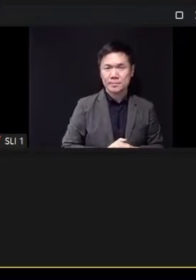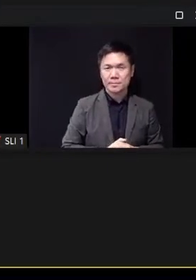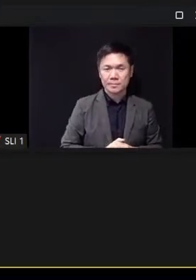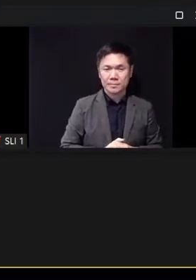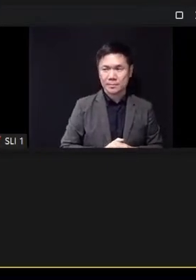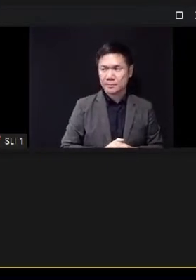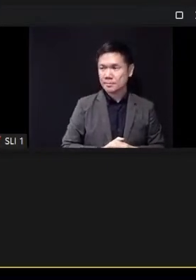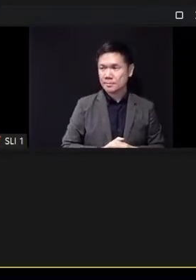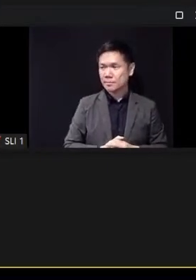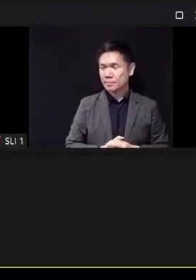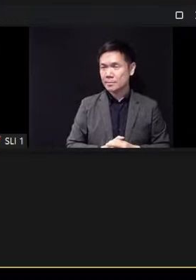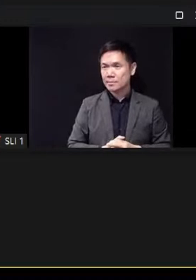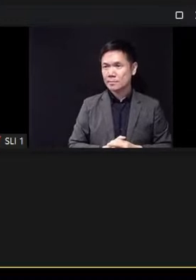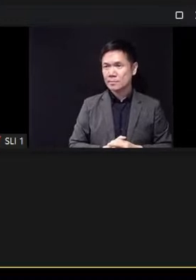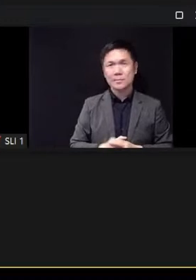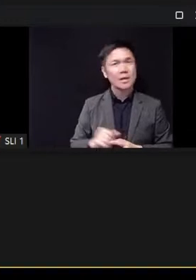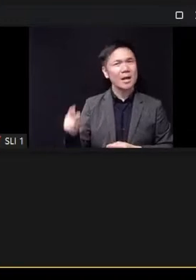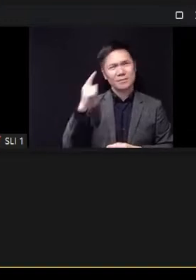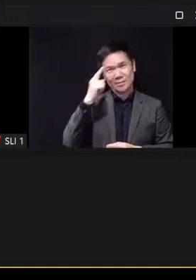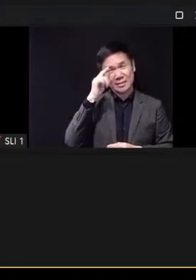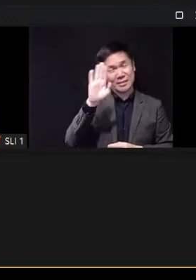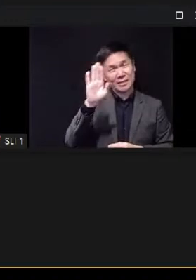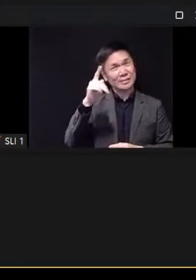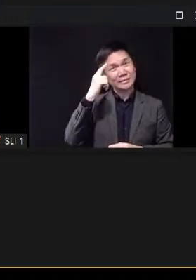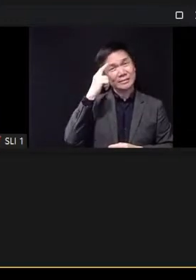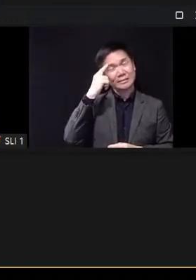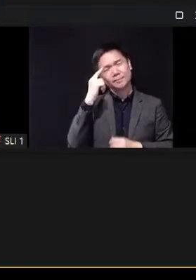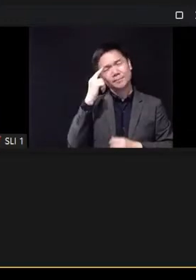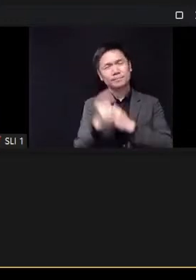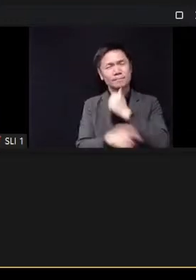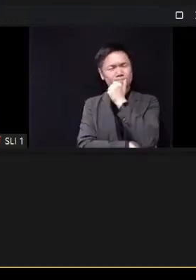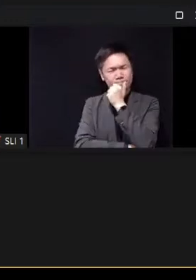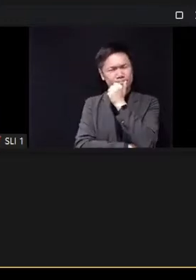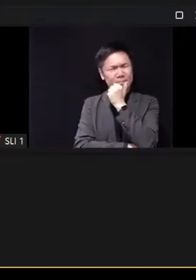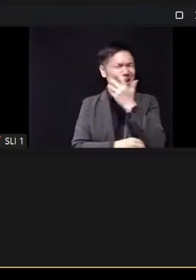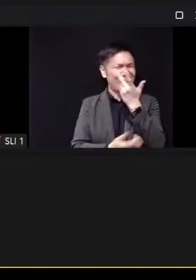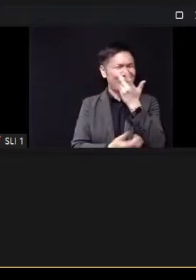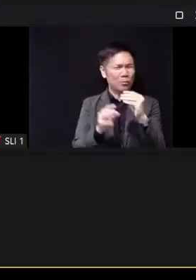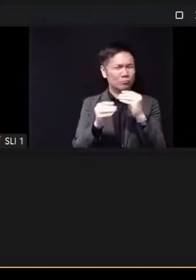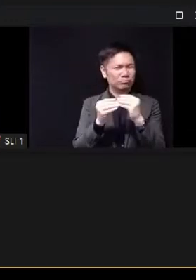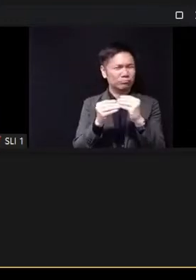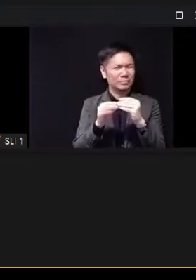I'm talking the top of my head. I will need to double check how it fits into the text.